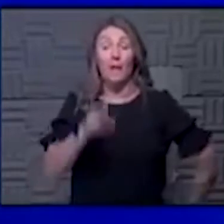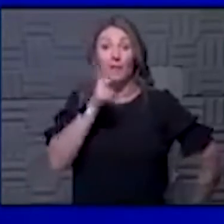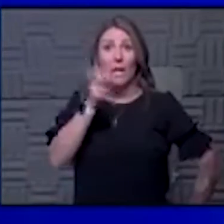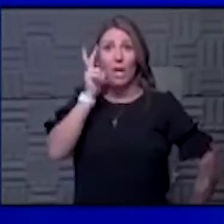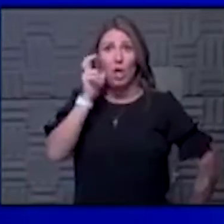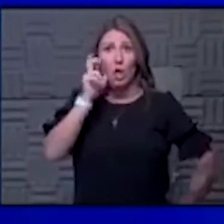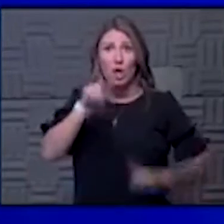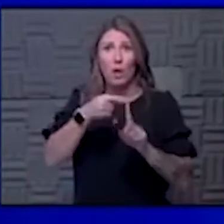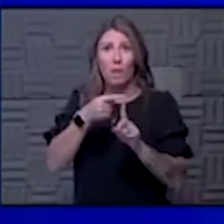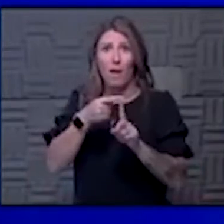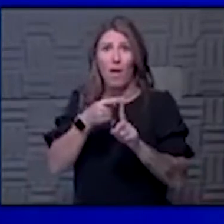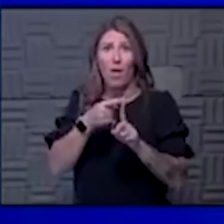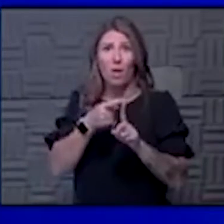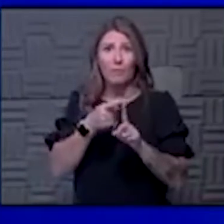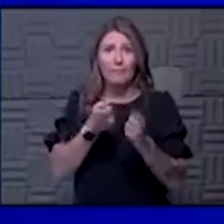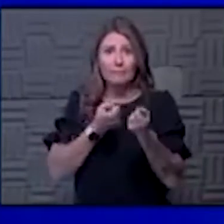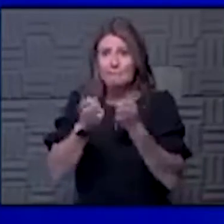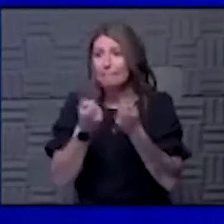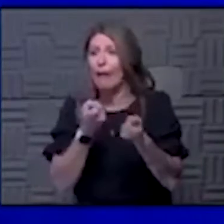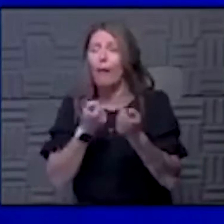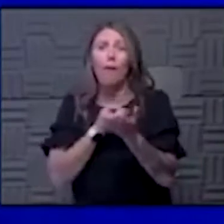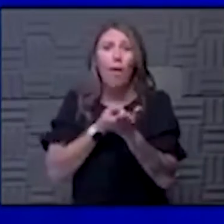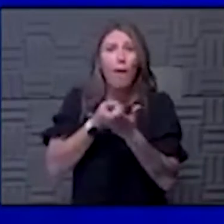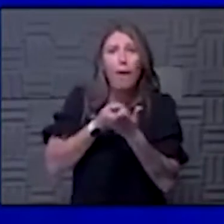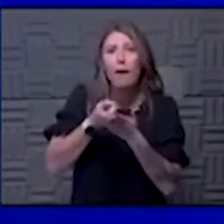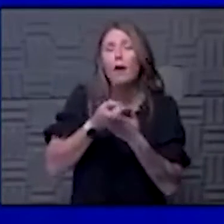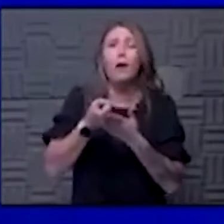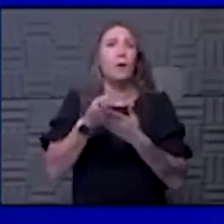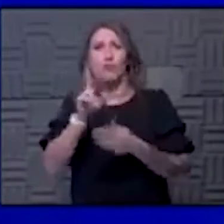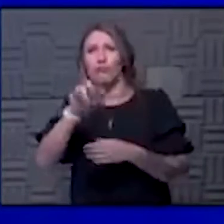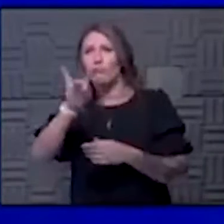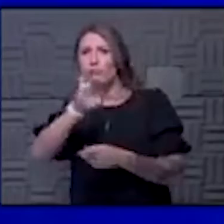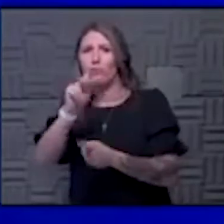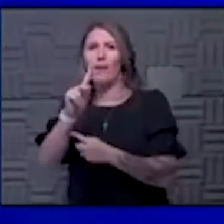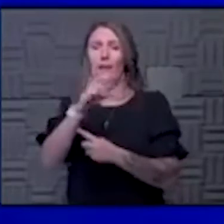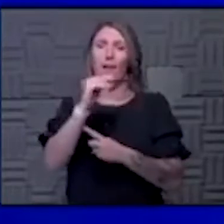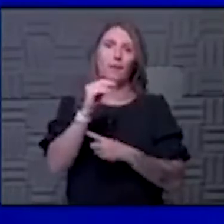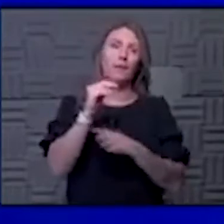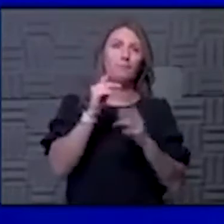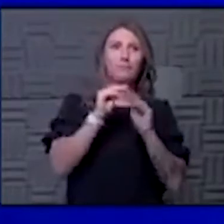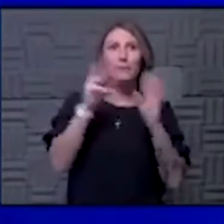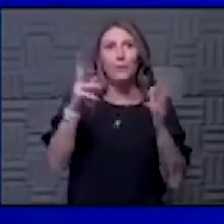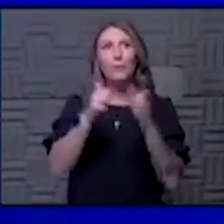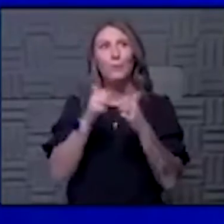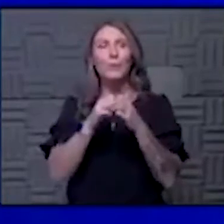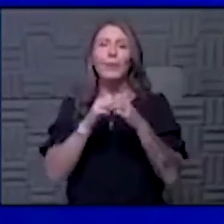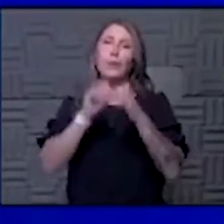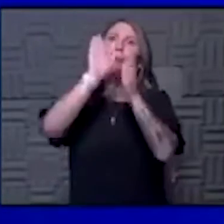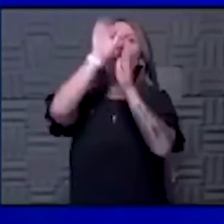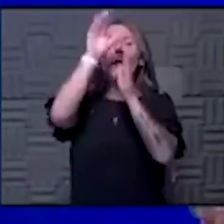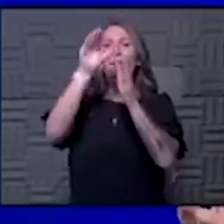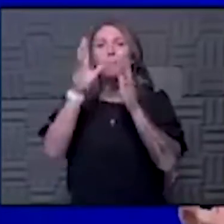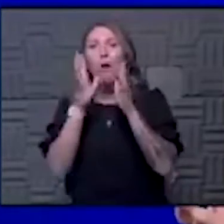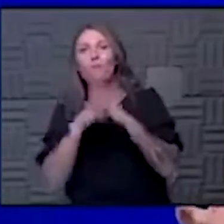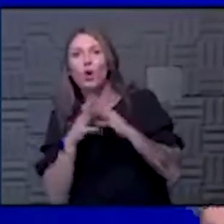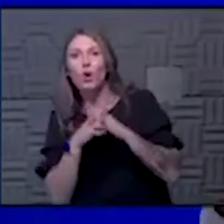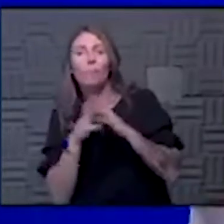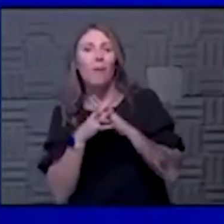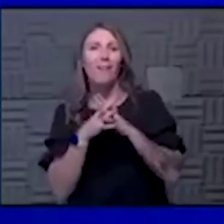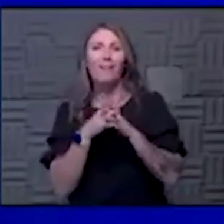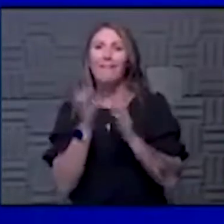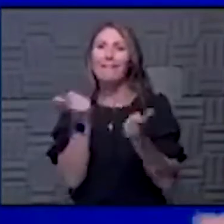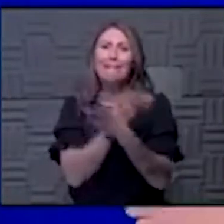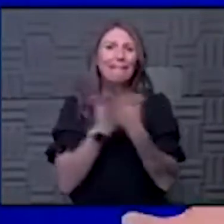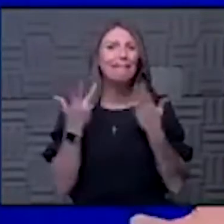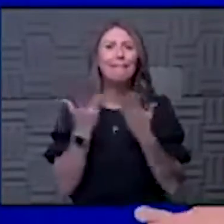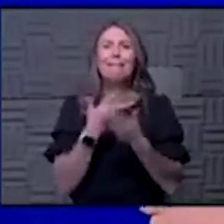ice skating rinks in the Northeast, but that wouldn't surprise me. I mean, clearly we're seeing it with basketball and football and baseball and other sports. So I think anything indoor soccer,